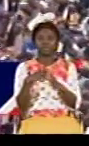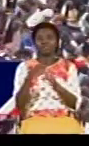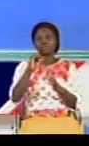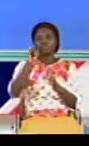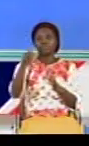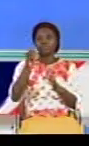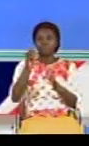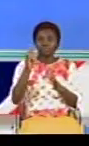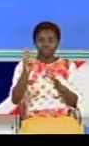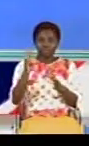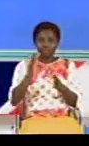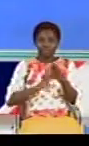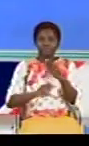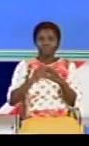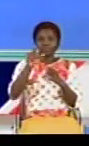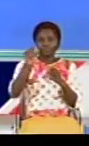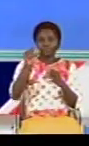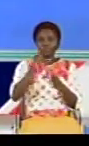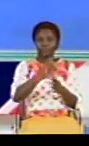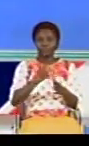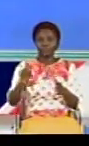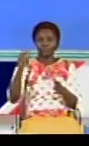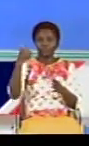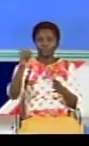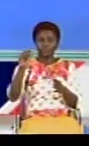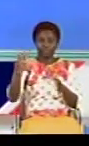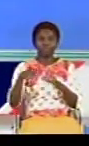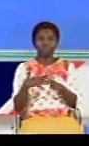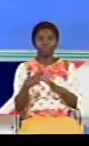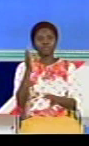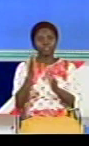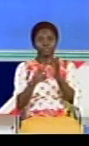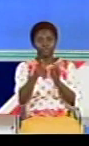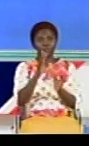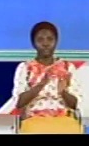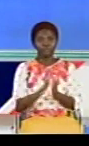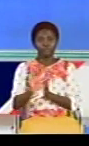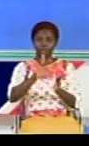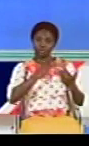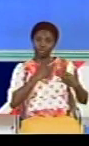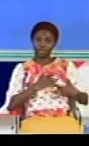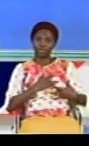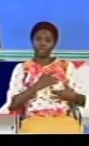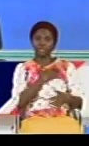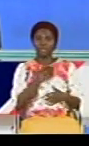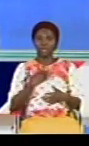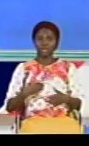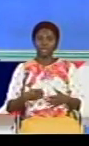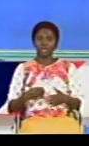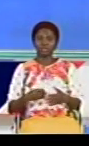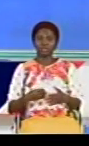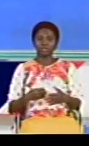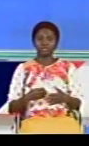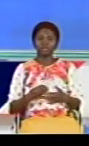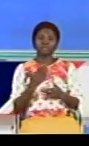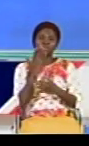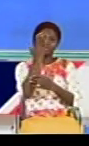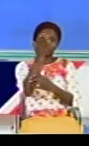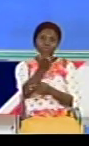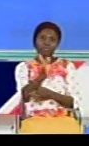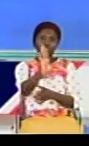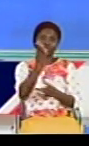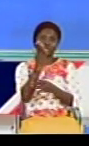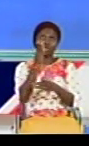thou prepare thine heart and stretch out thine hands toward him, if iniquity